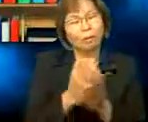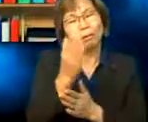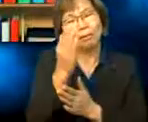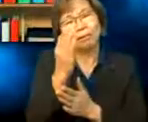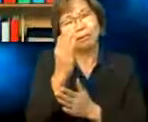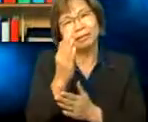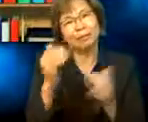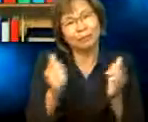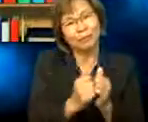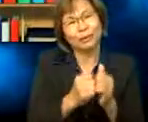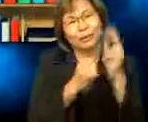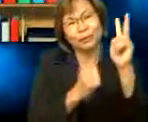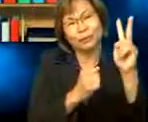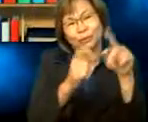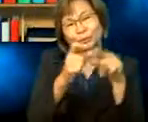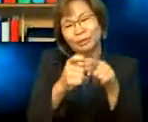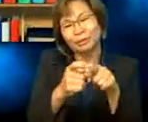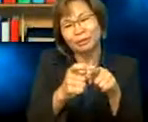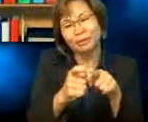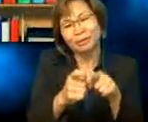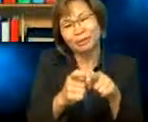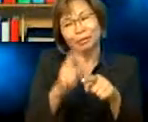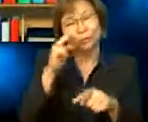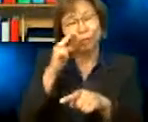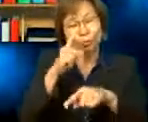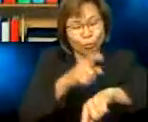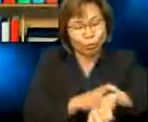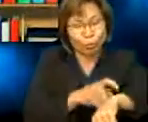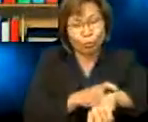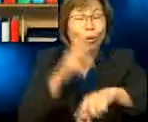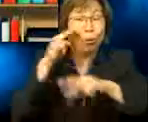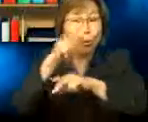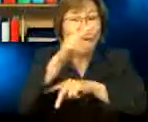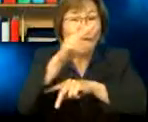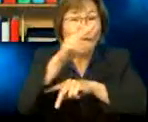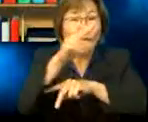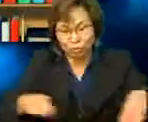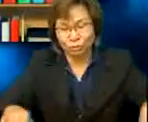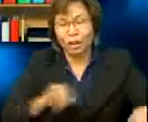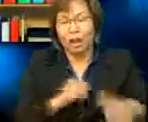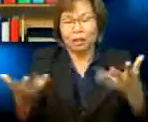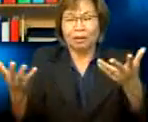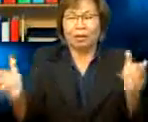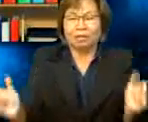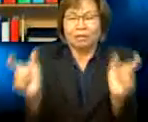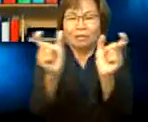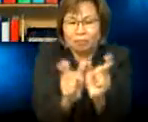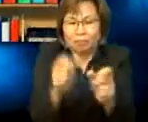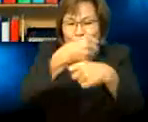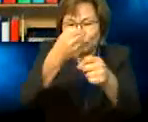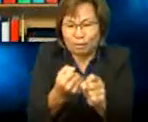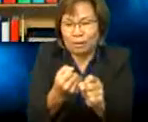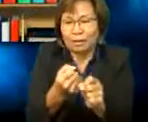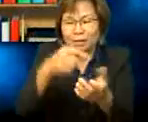All right, with the 2 words, watch and children, I would combine them to